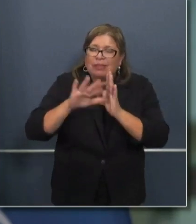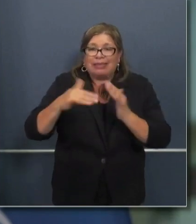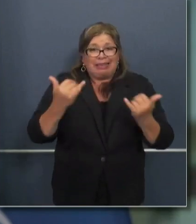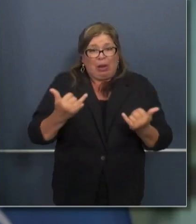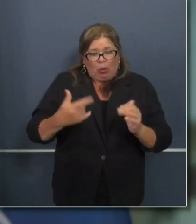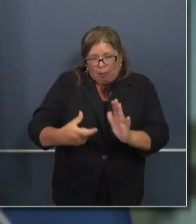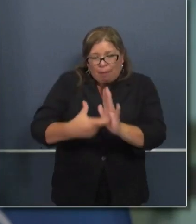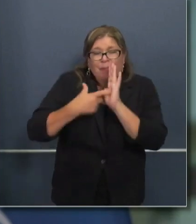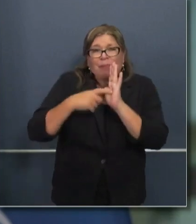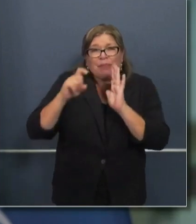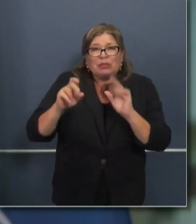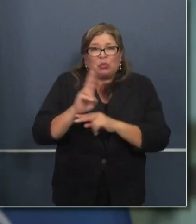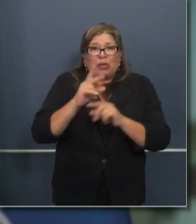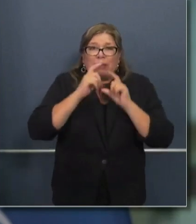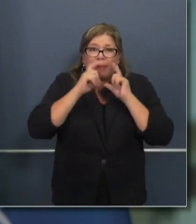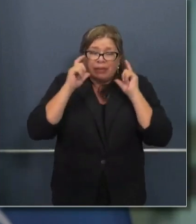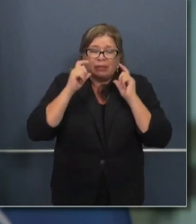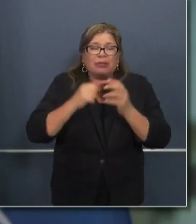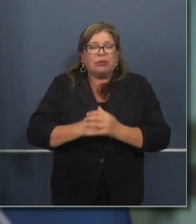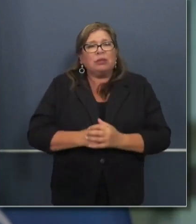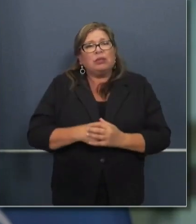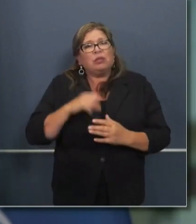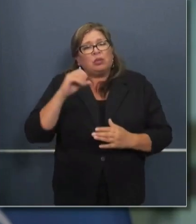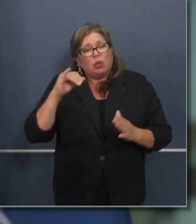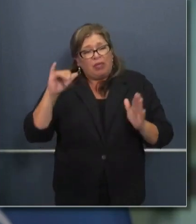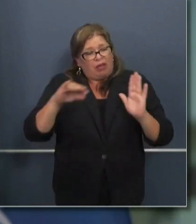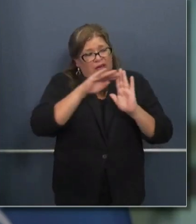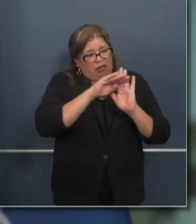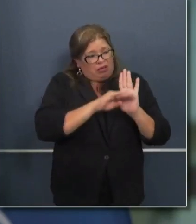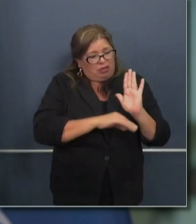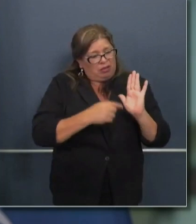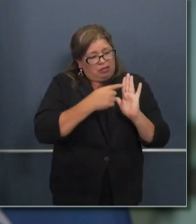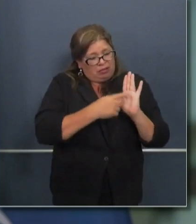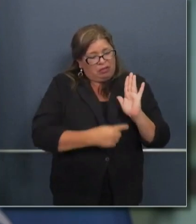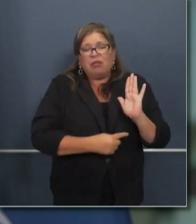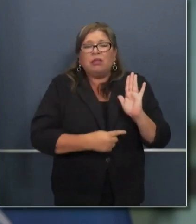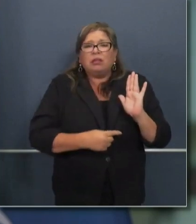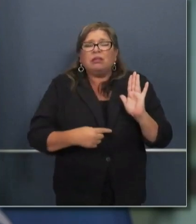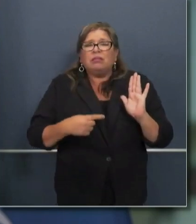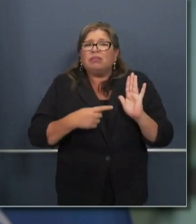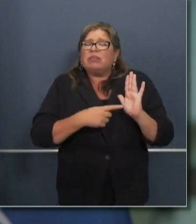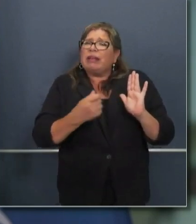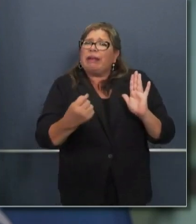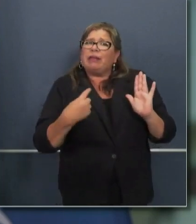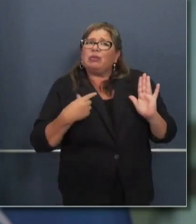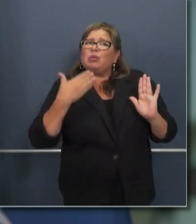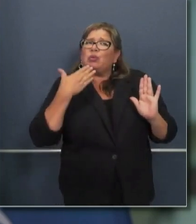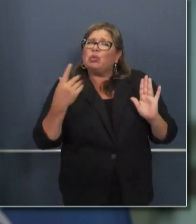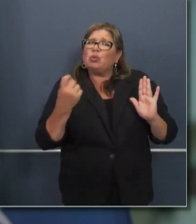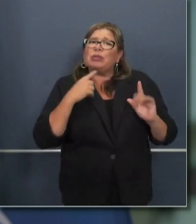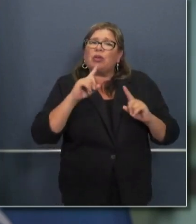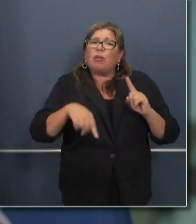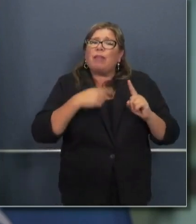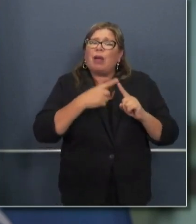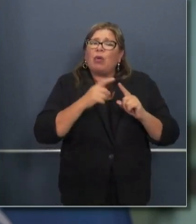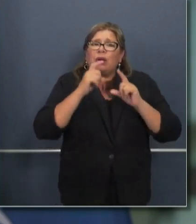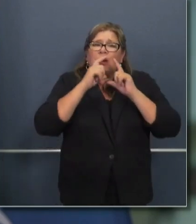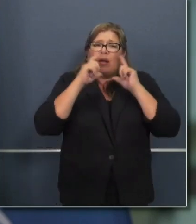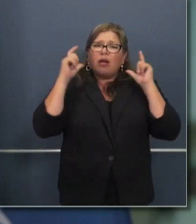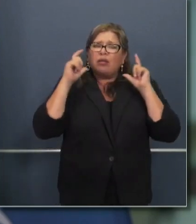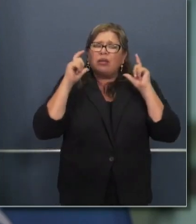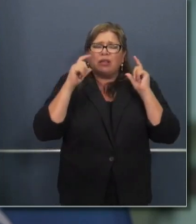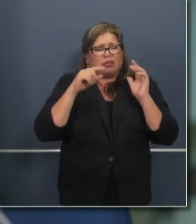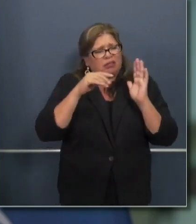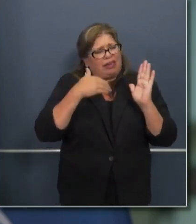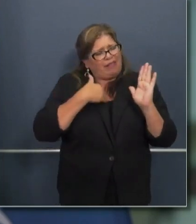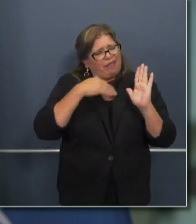when it's appropriate to wear the face coverings. It was just asked, I thought, a very good question about the guidelines, these